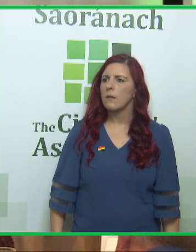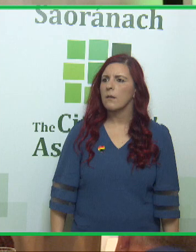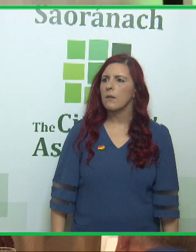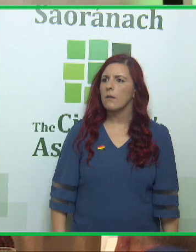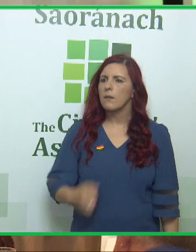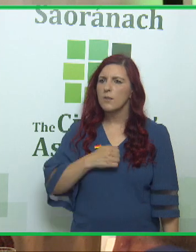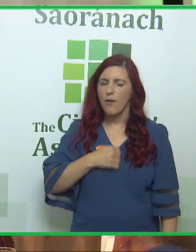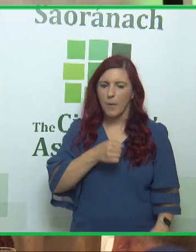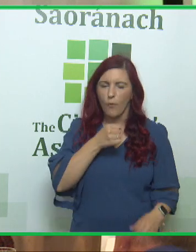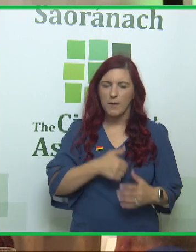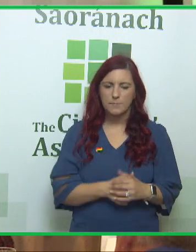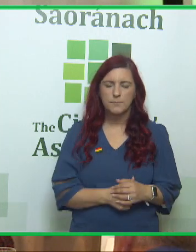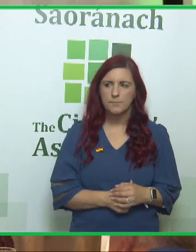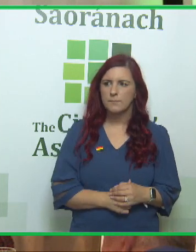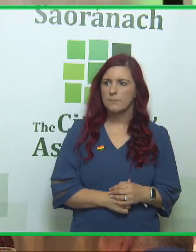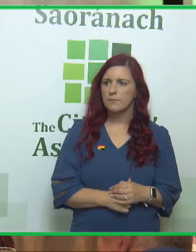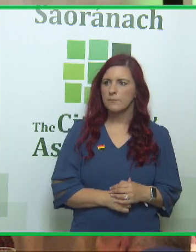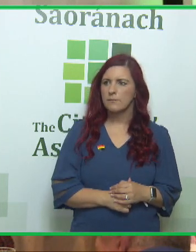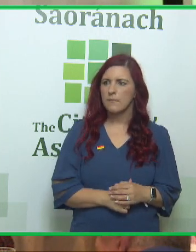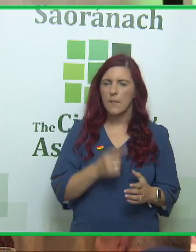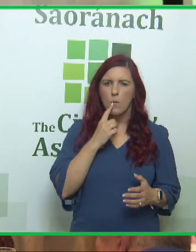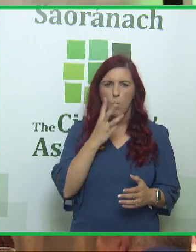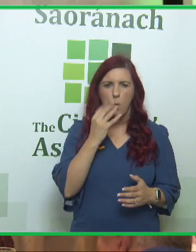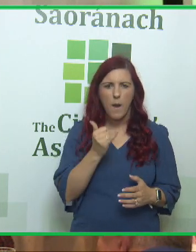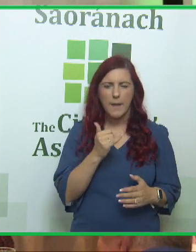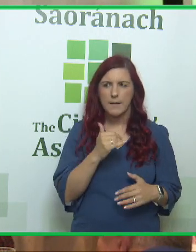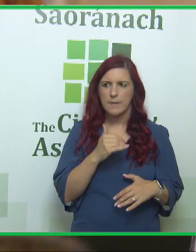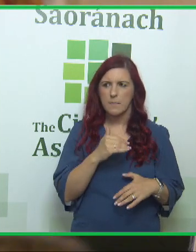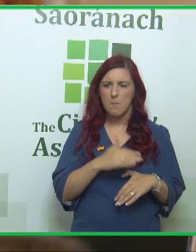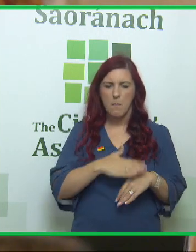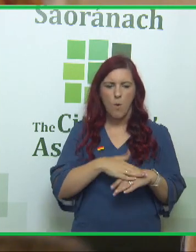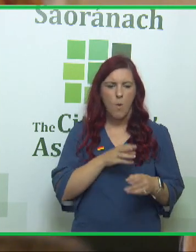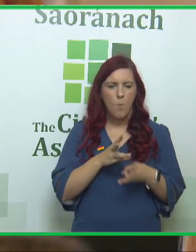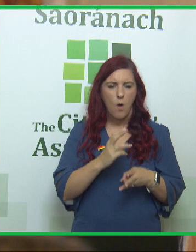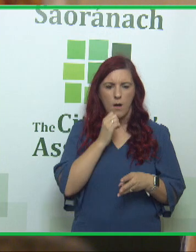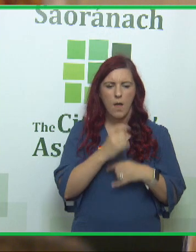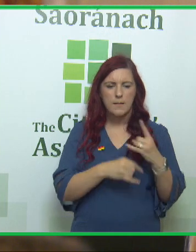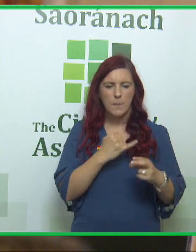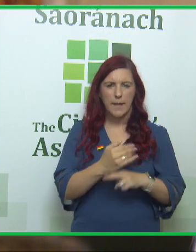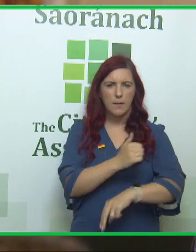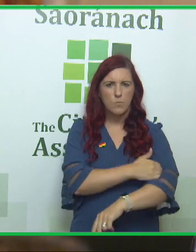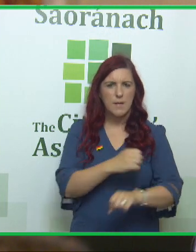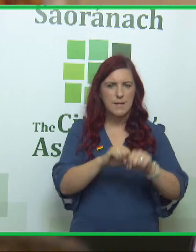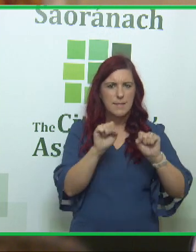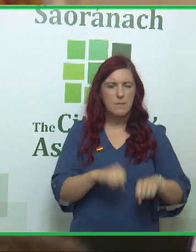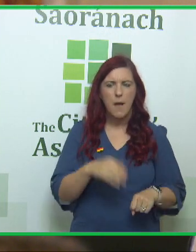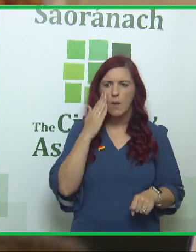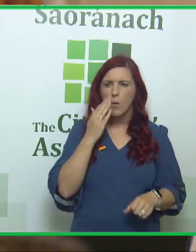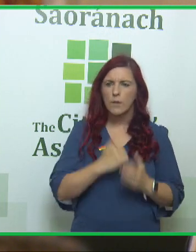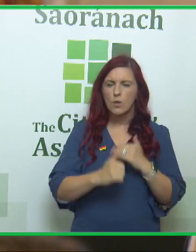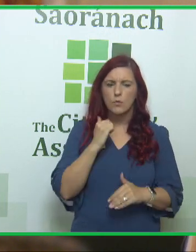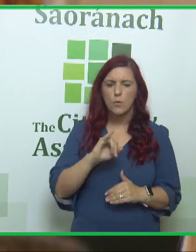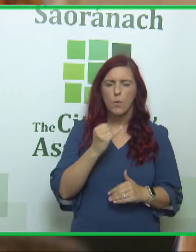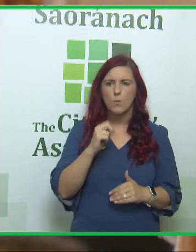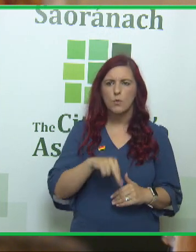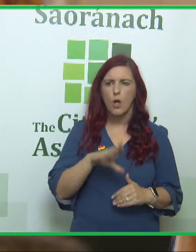Sorry, thank you. I'm take the mic. surprised that more work is not being done in the prisons. Some years ago, John Lonergan, who was the head